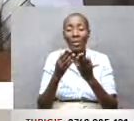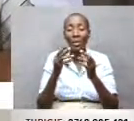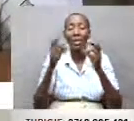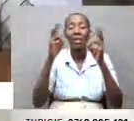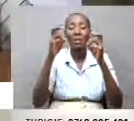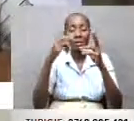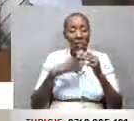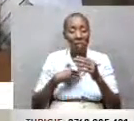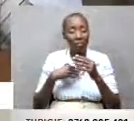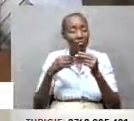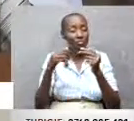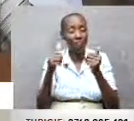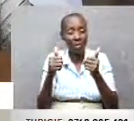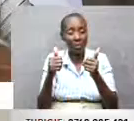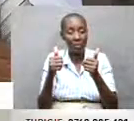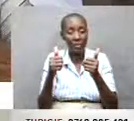addressed